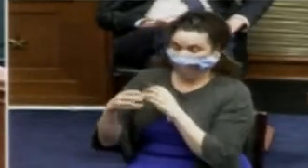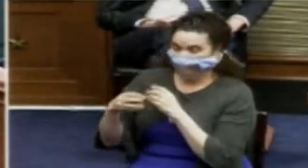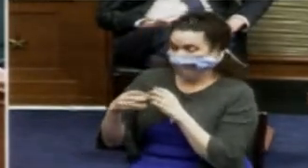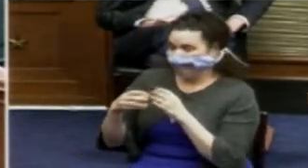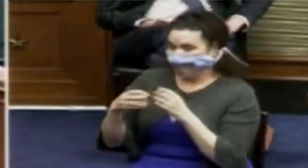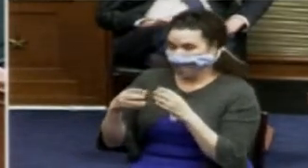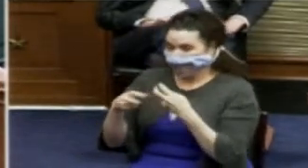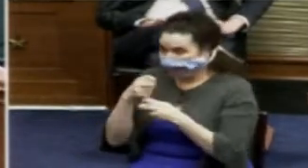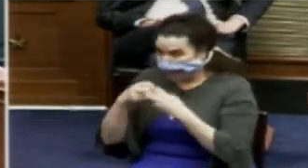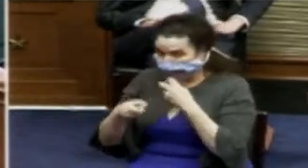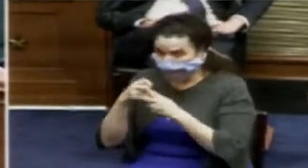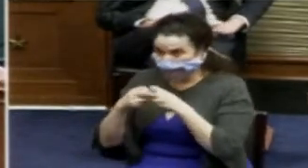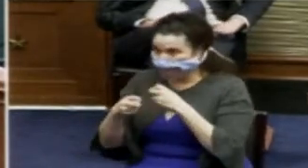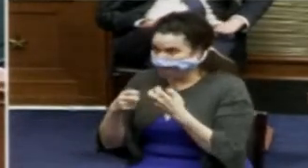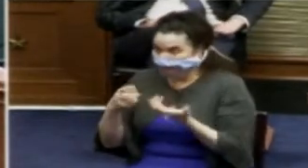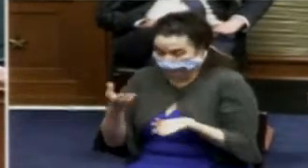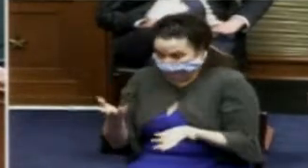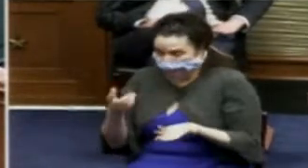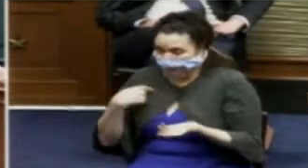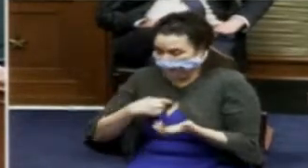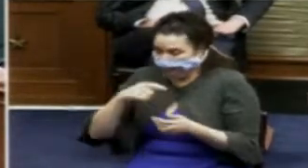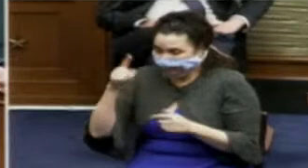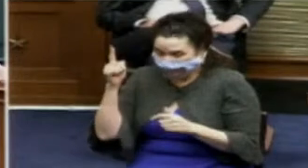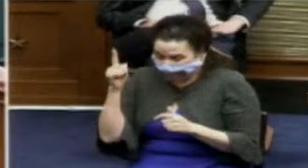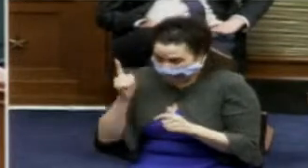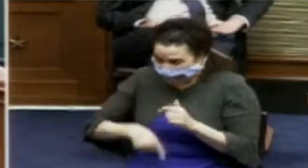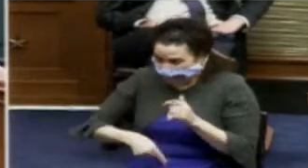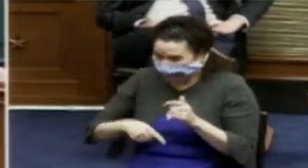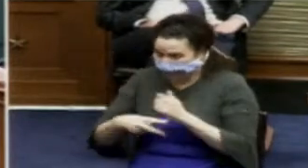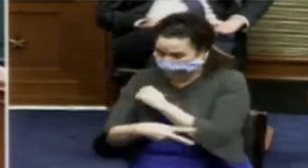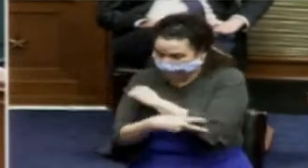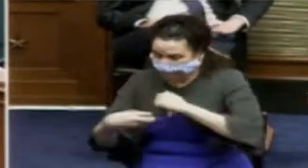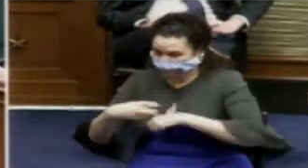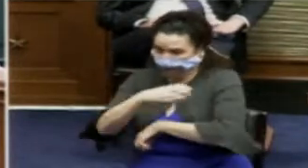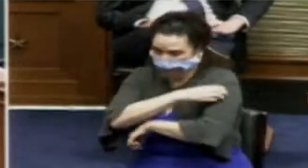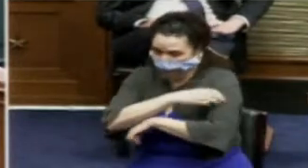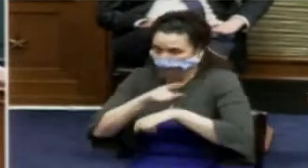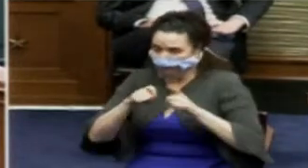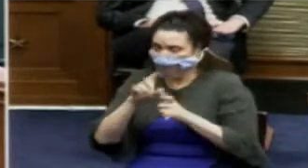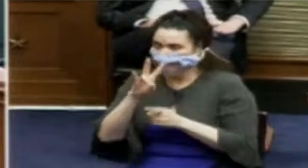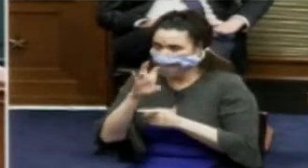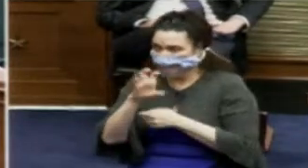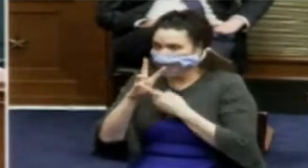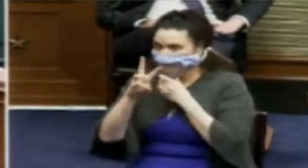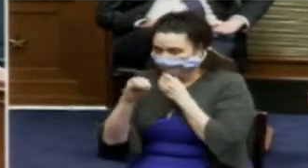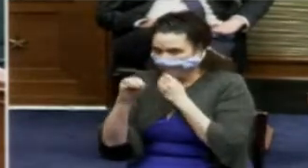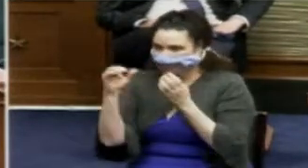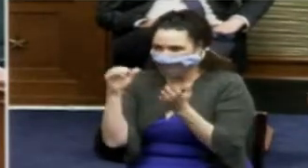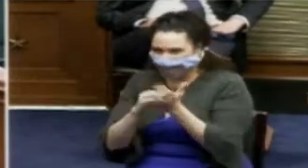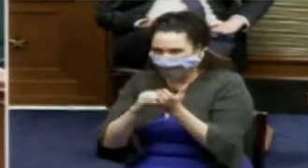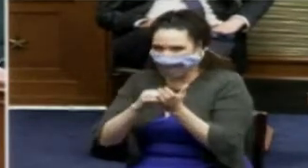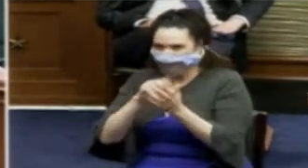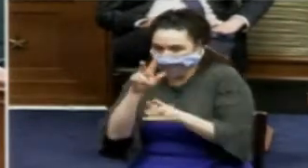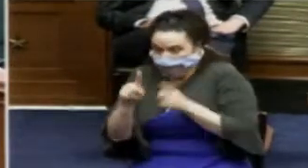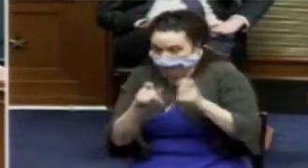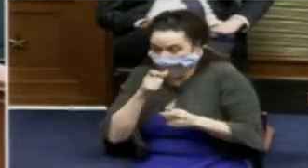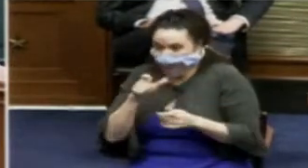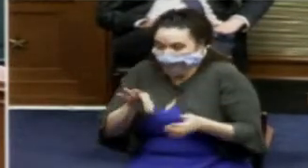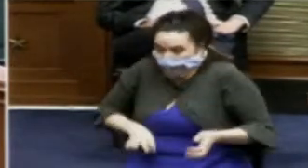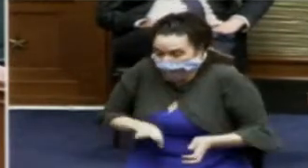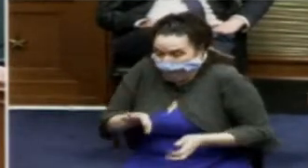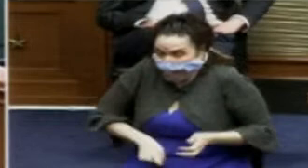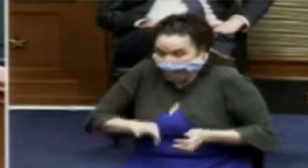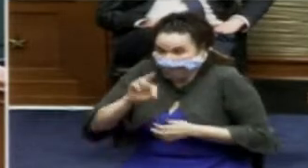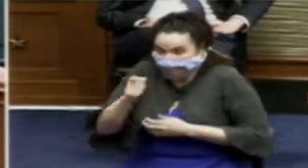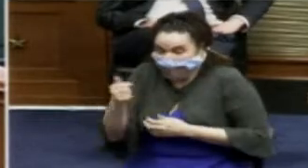712,000 tax-paying American citizens the right to vote. This is not about politics.